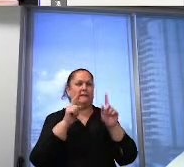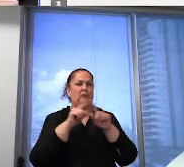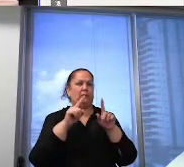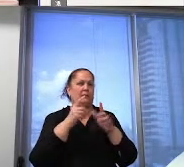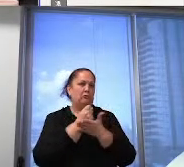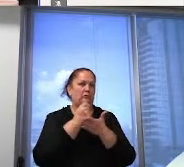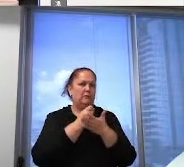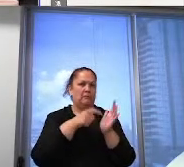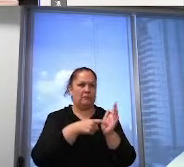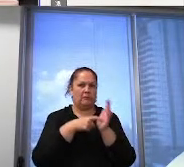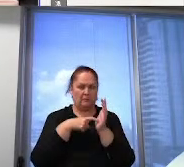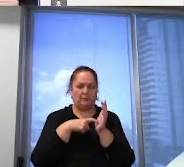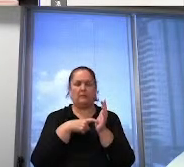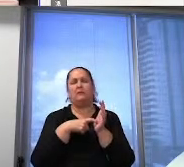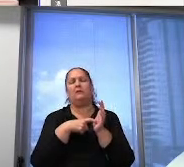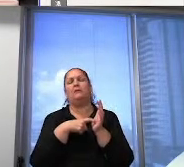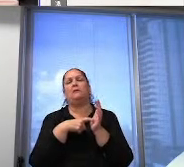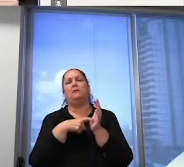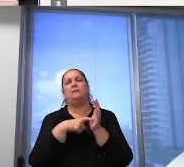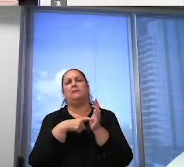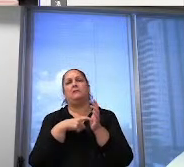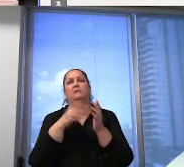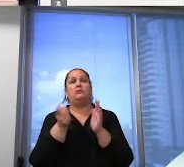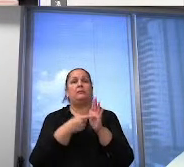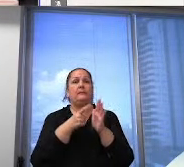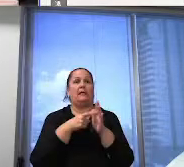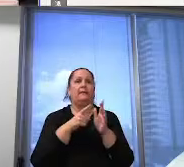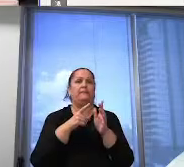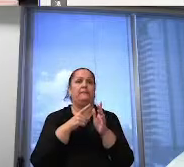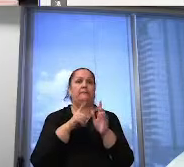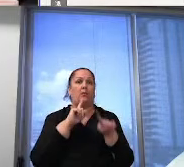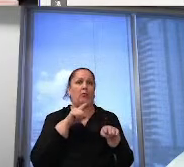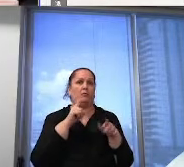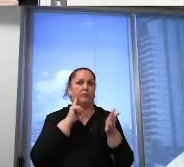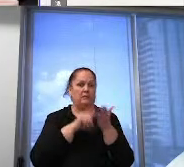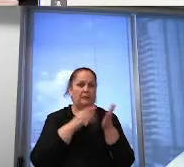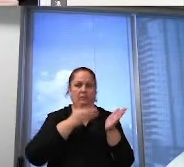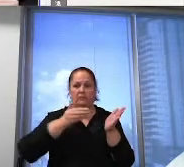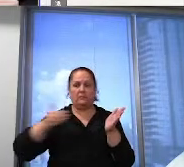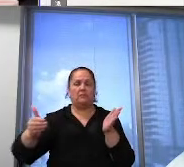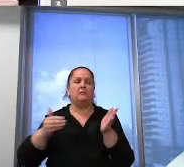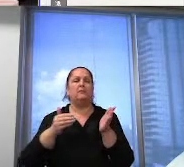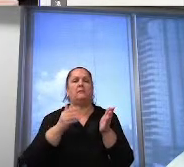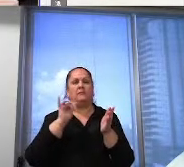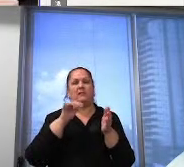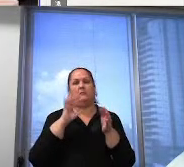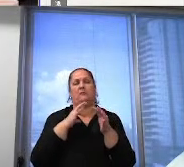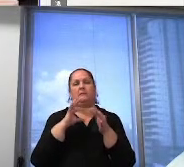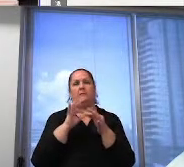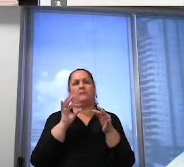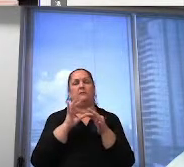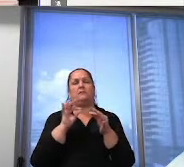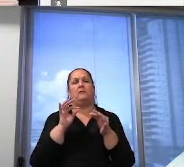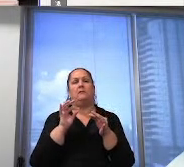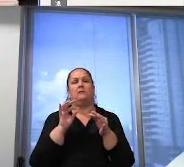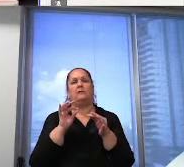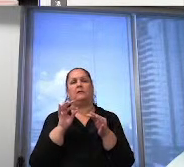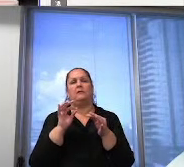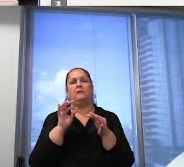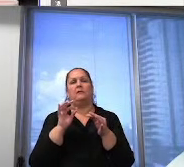differently. Some of these activities may require quarterly inspections, and this is where I mentioned that